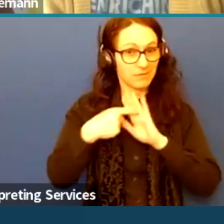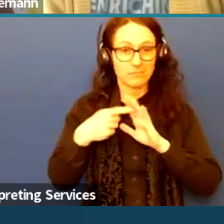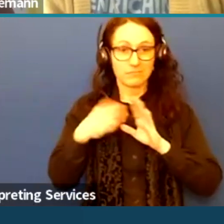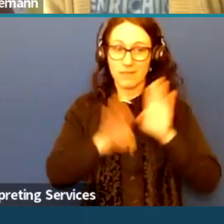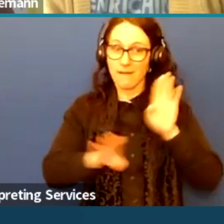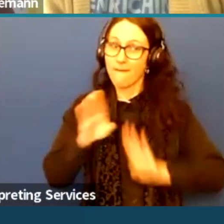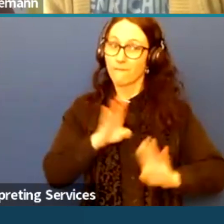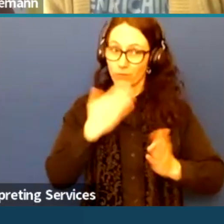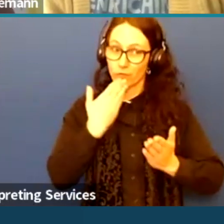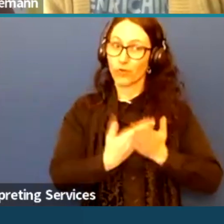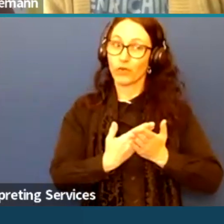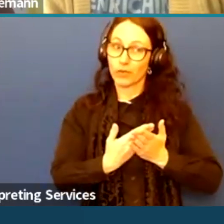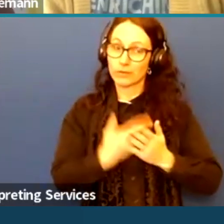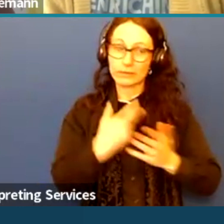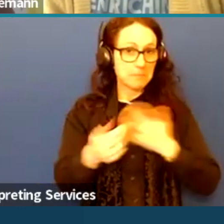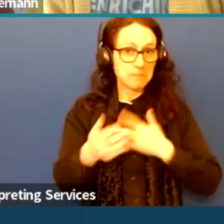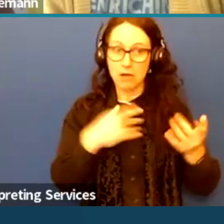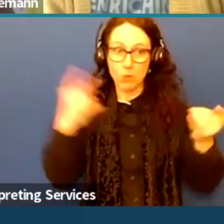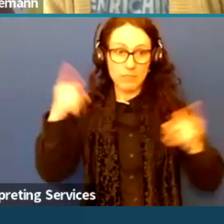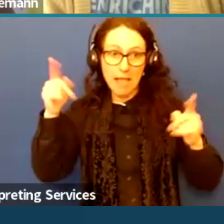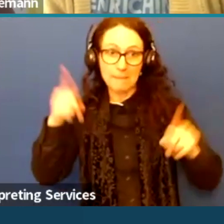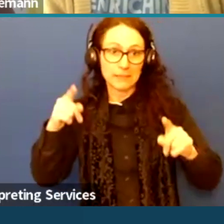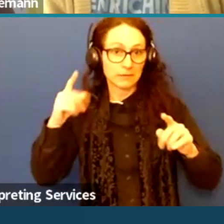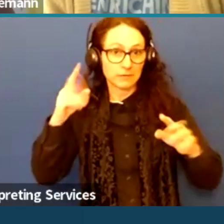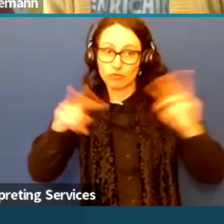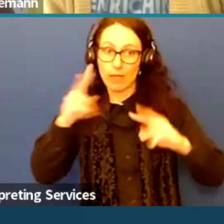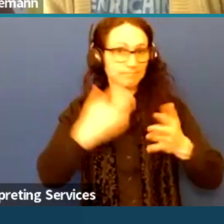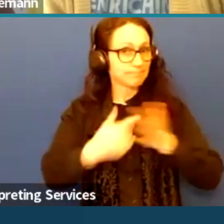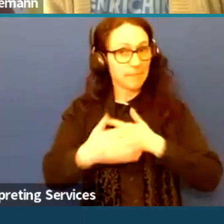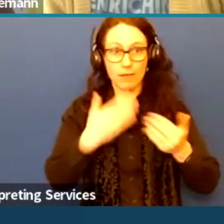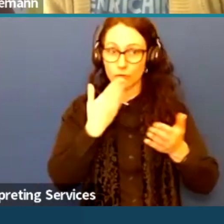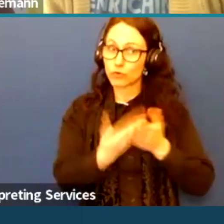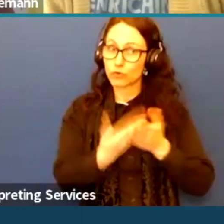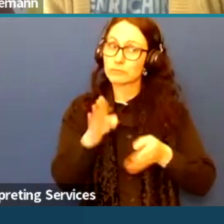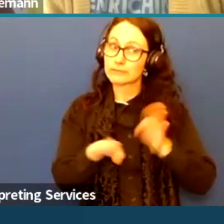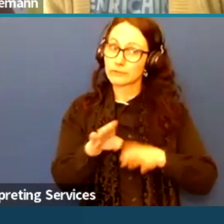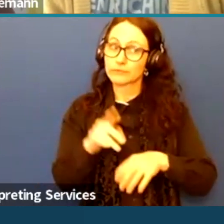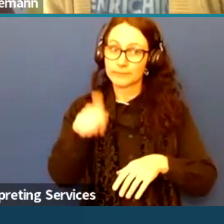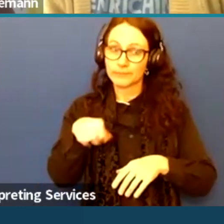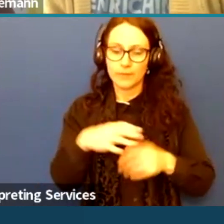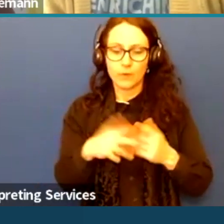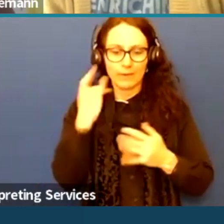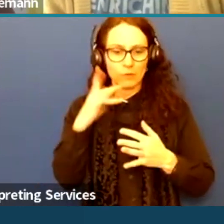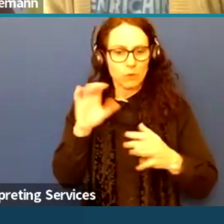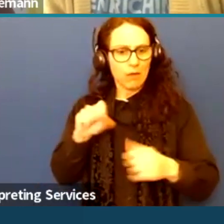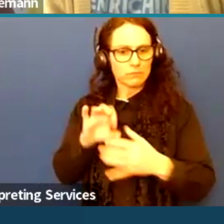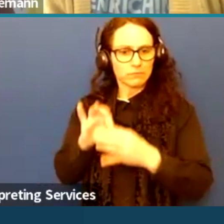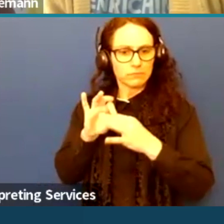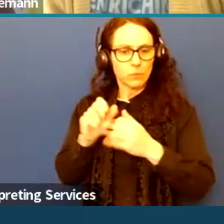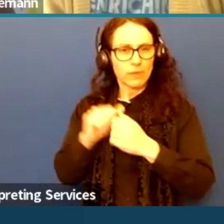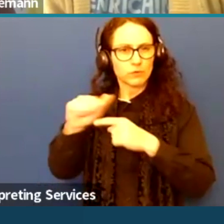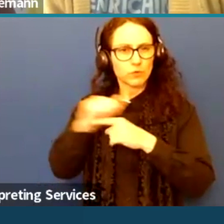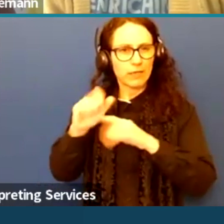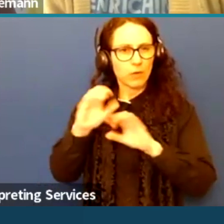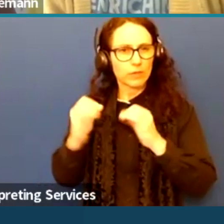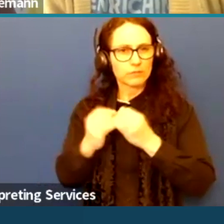no matter what's going on. And so to help with that, if you can partner with a training organization, that's a great way to